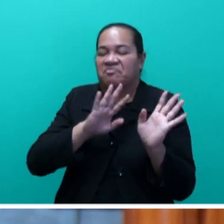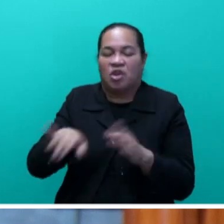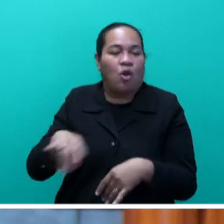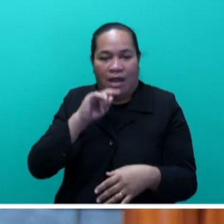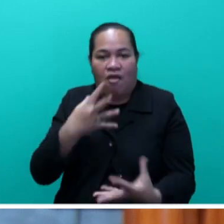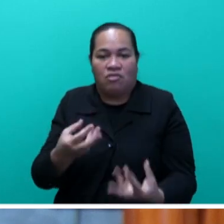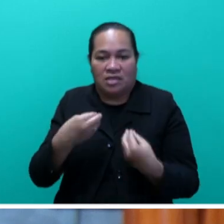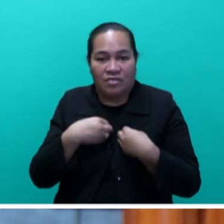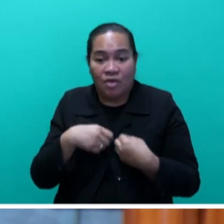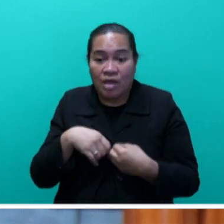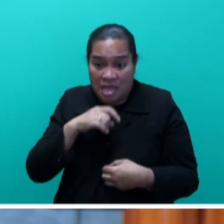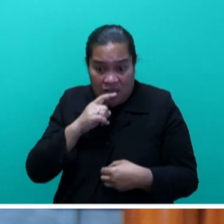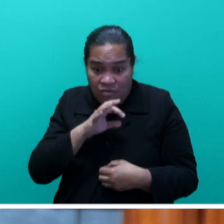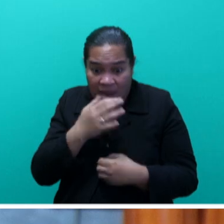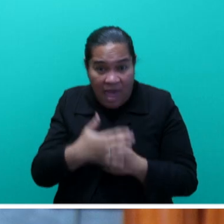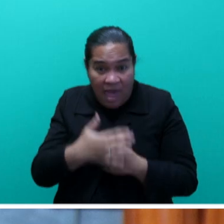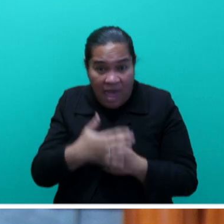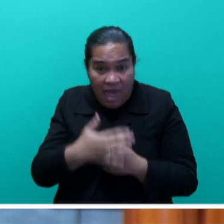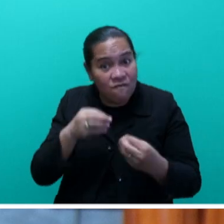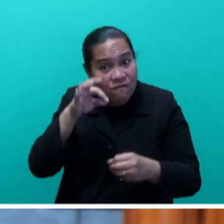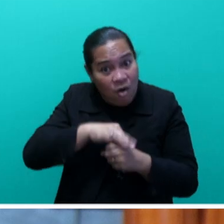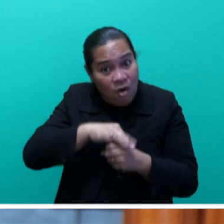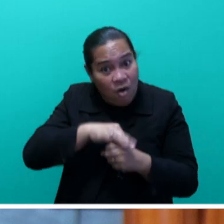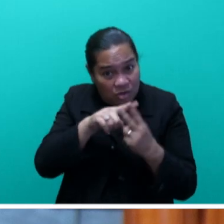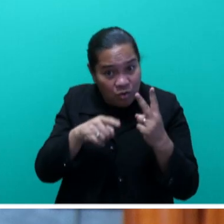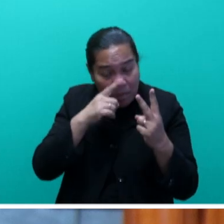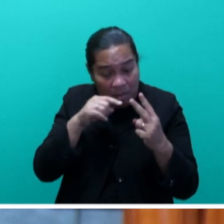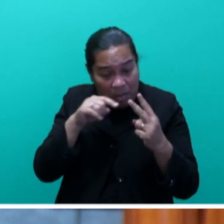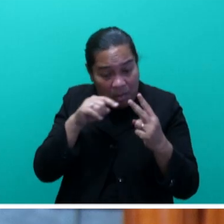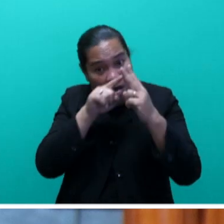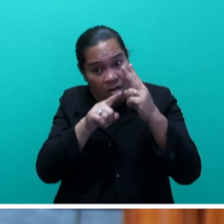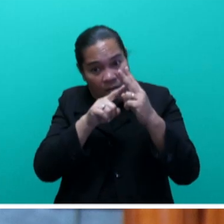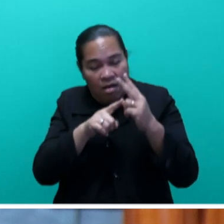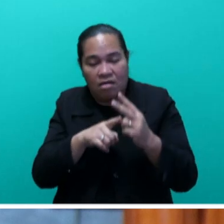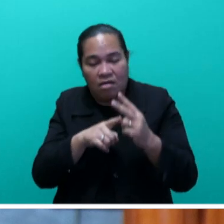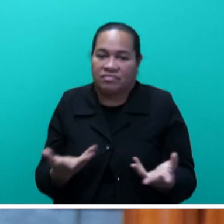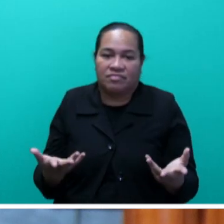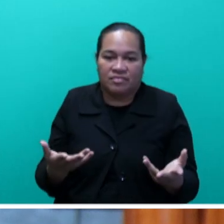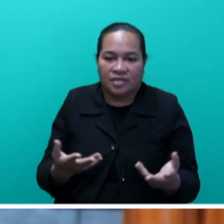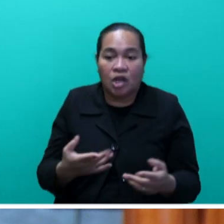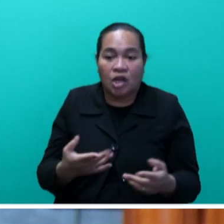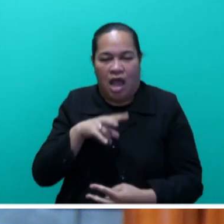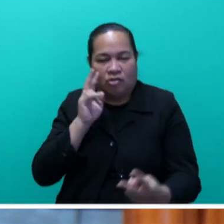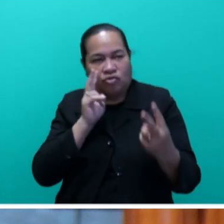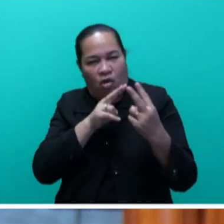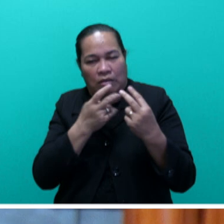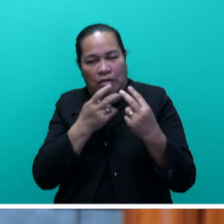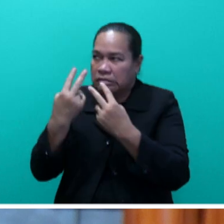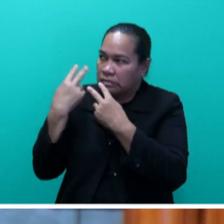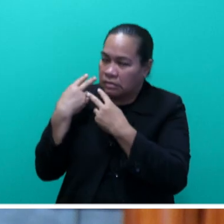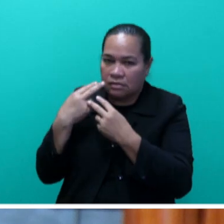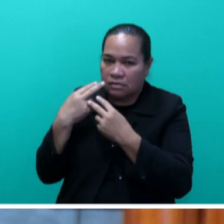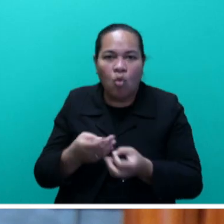vote for those two people, you got nothing. Mr. Speaker, I saw with my own eyes the way the previous government wasted